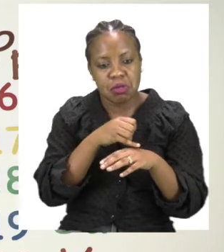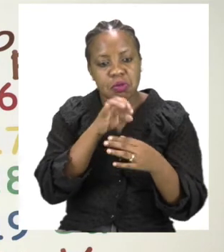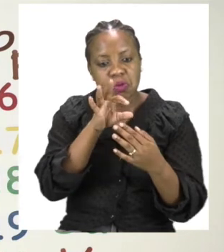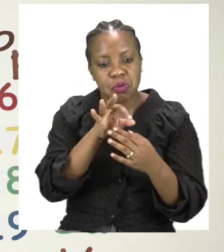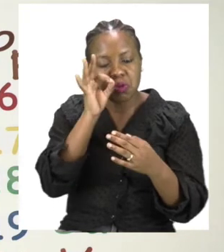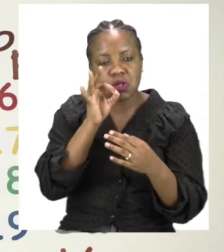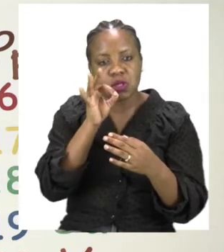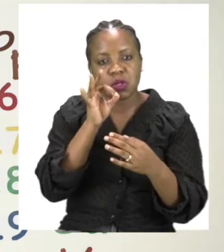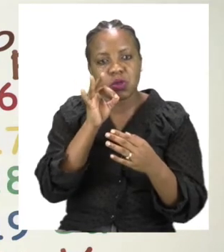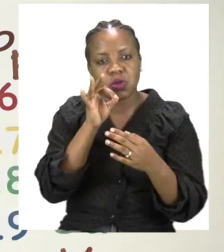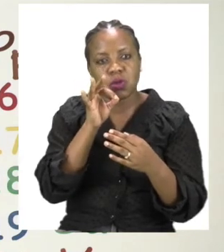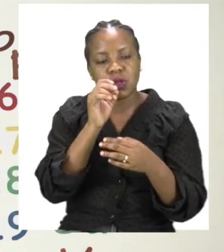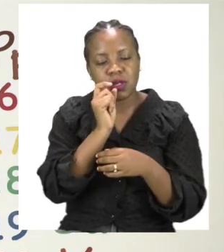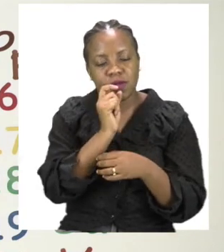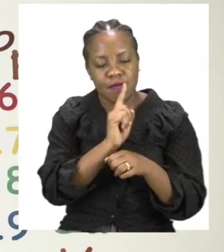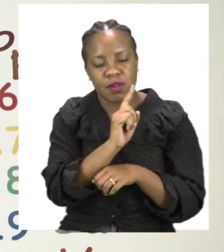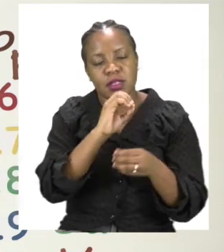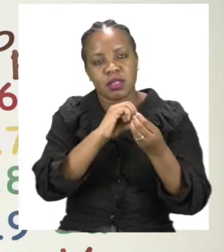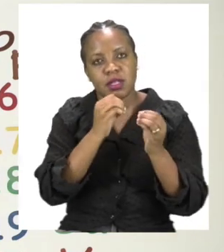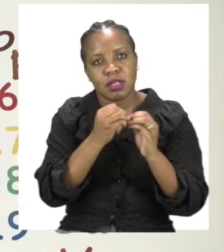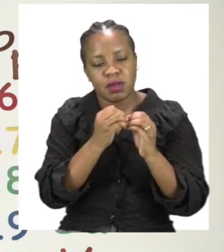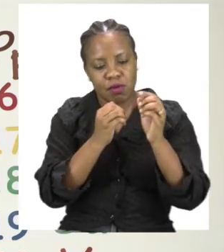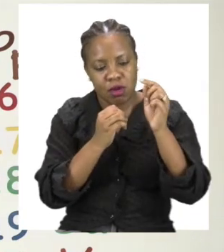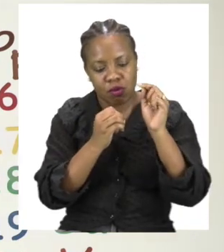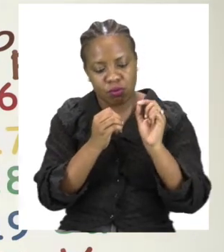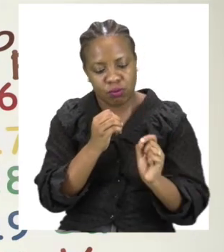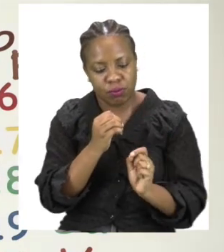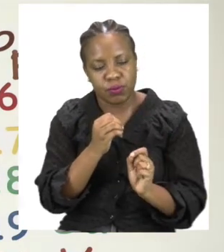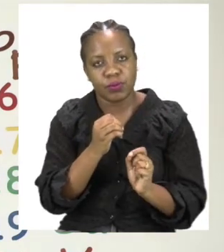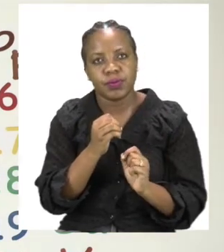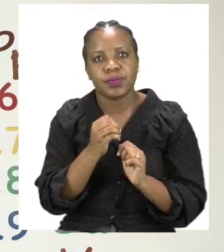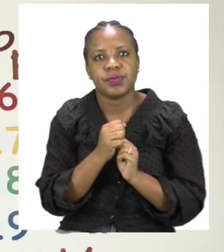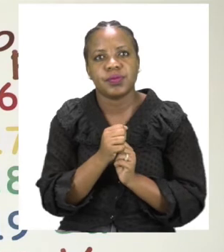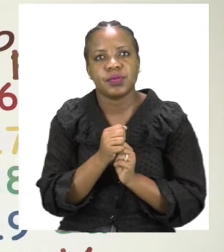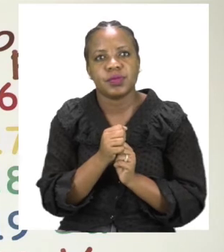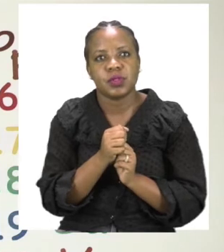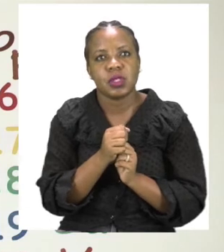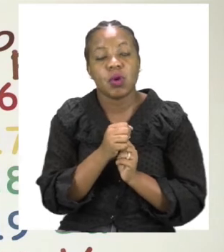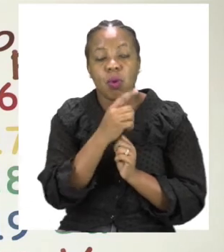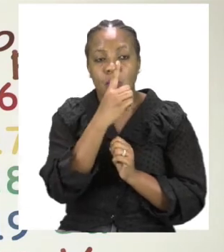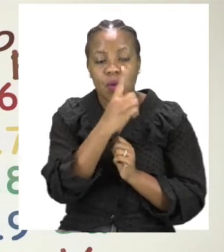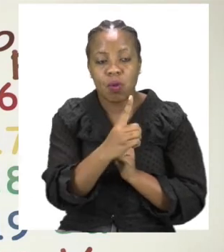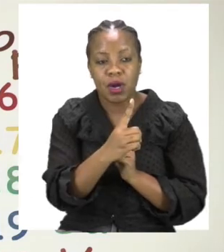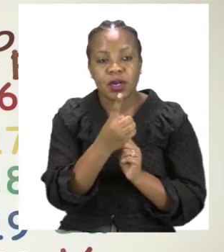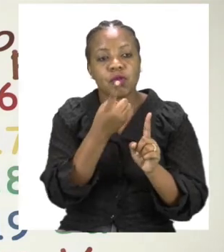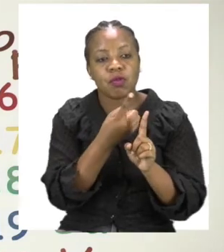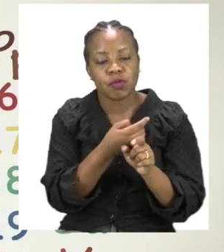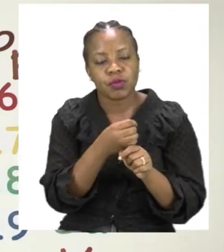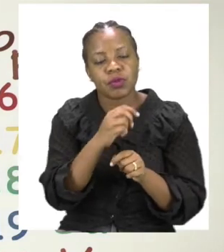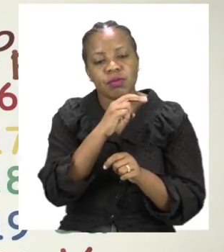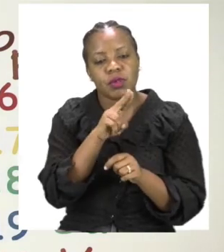hundreds and put it down. Then we brought the 6 from tens and we